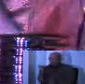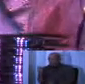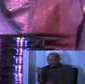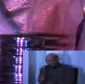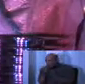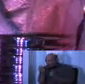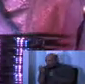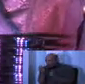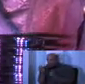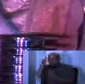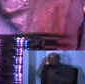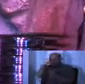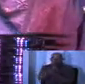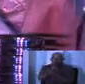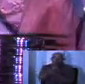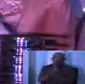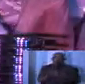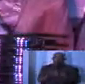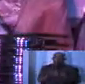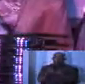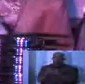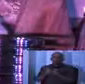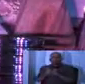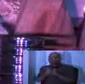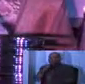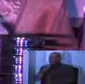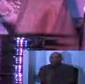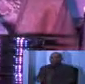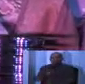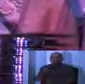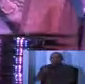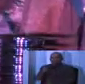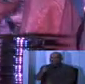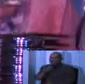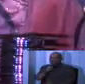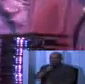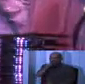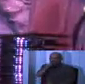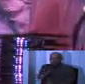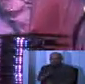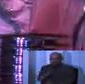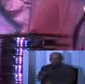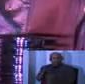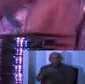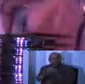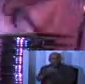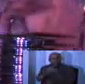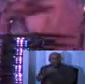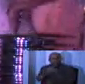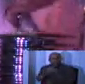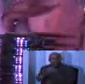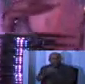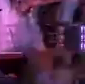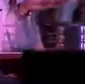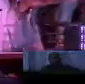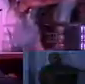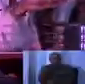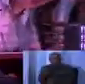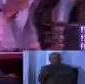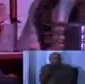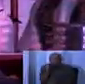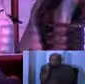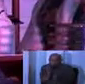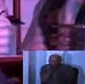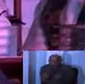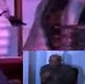with husbands, wives, boyfriends, girlfriends, significant others, those that you just met this evening and want to